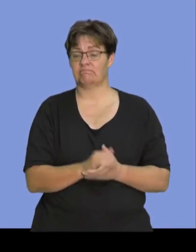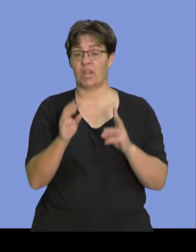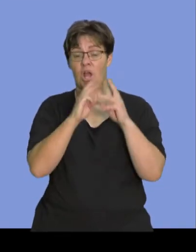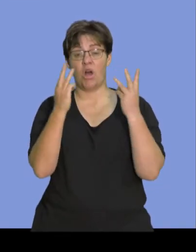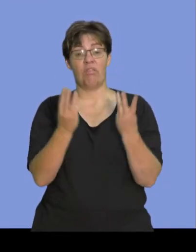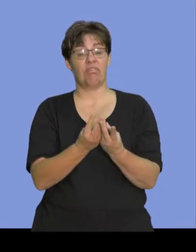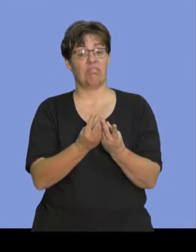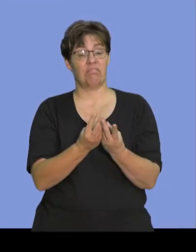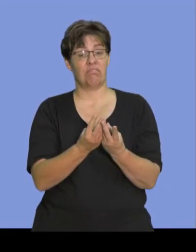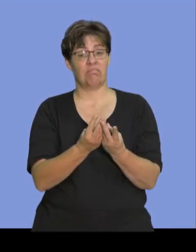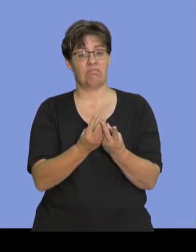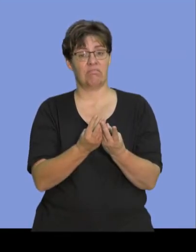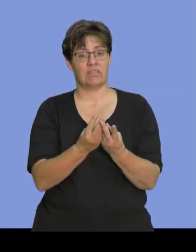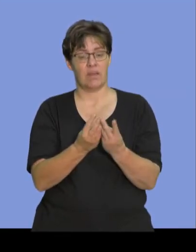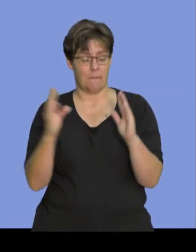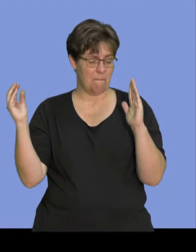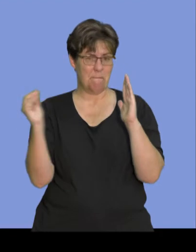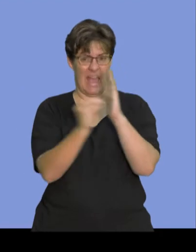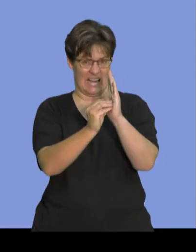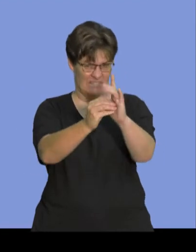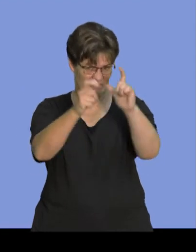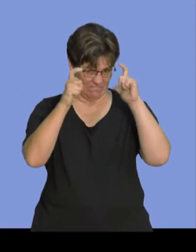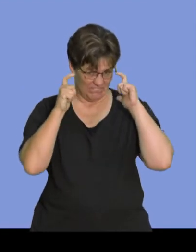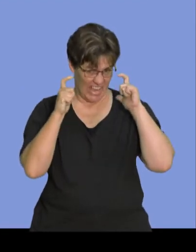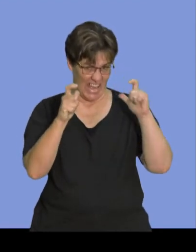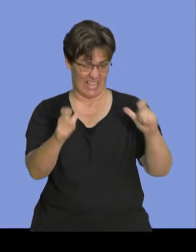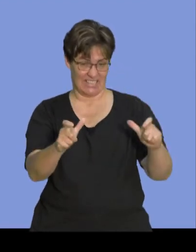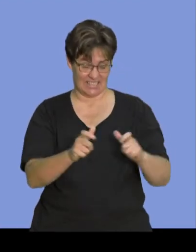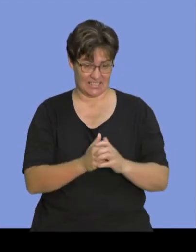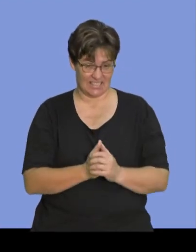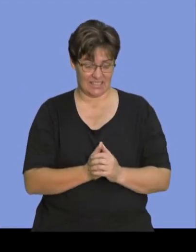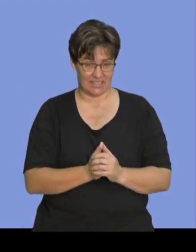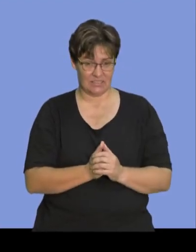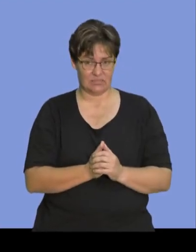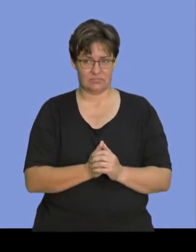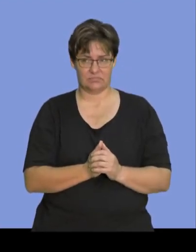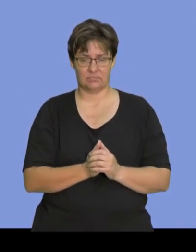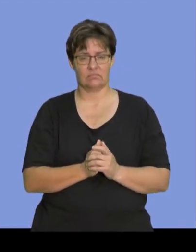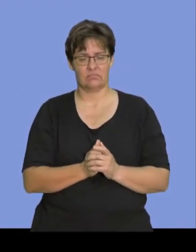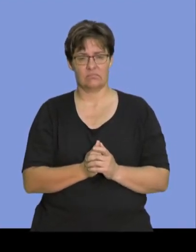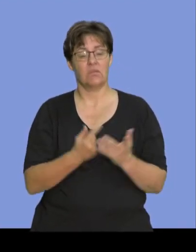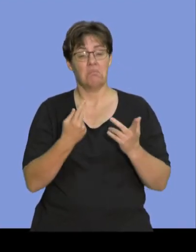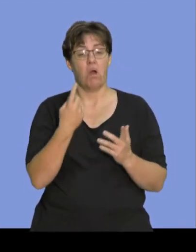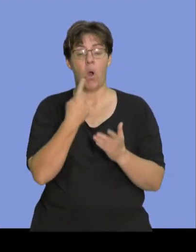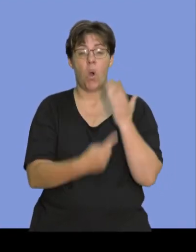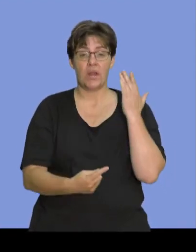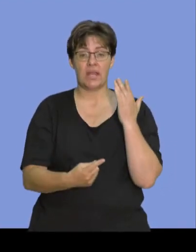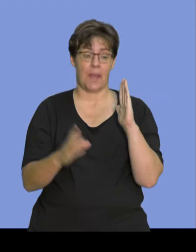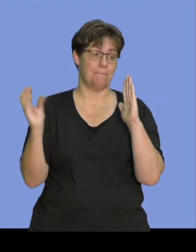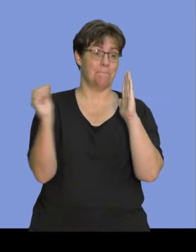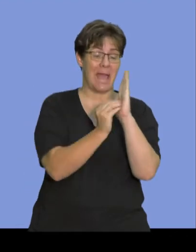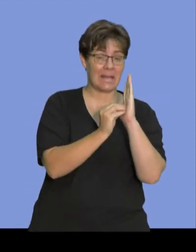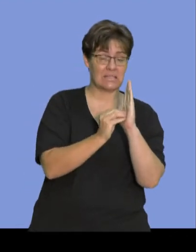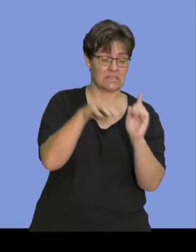a huge magnet, okay? So these magnetic fields are actually not only around magnets,